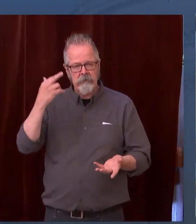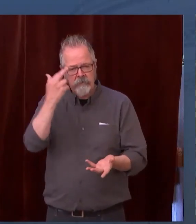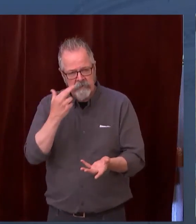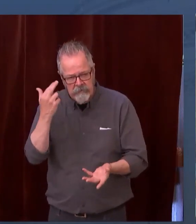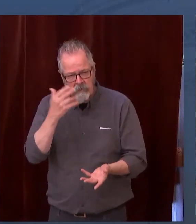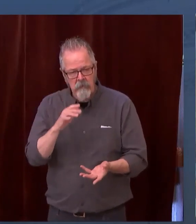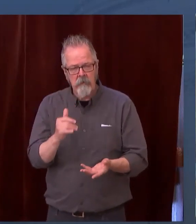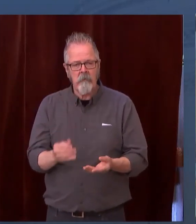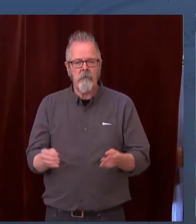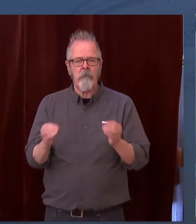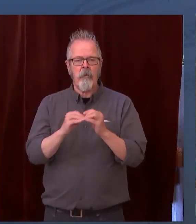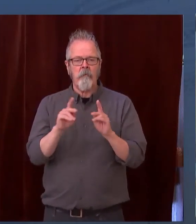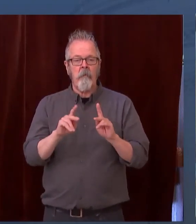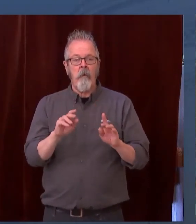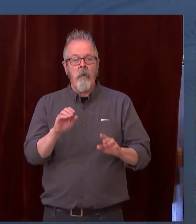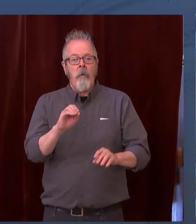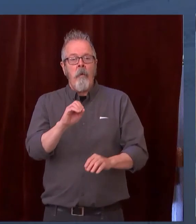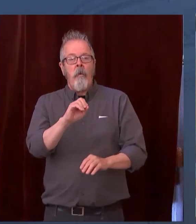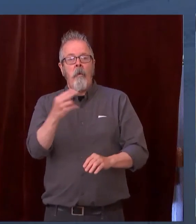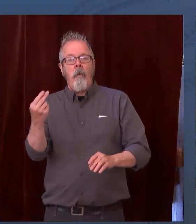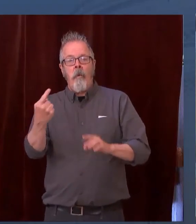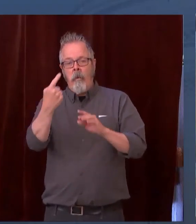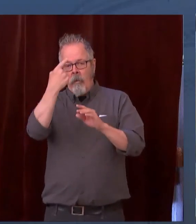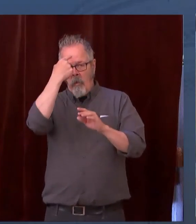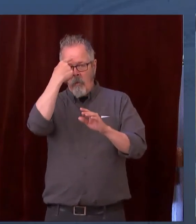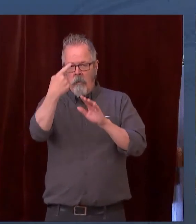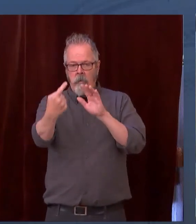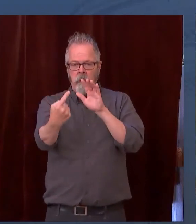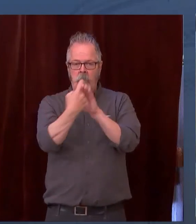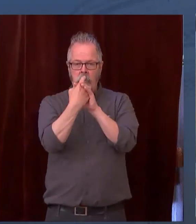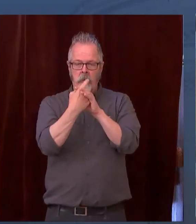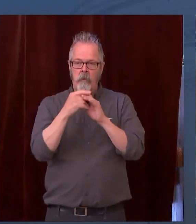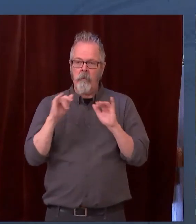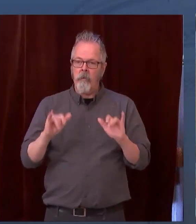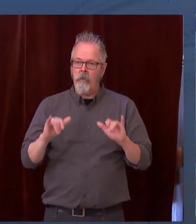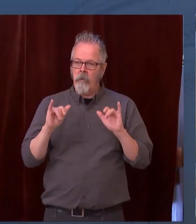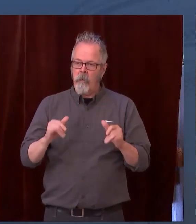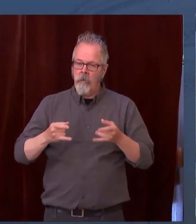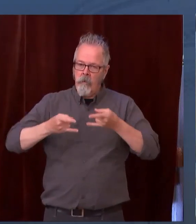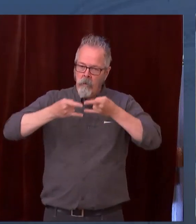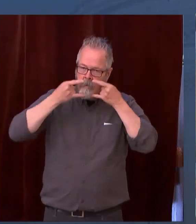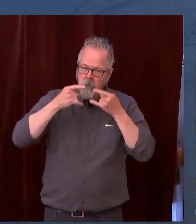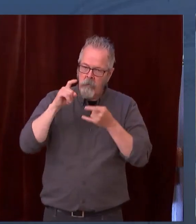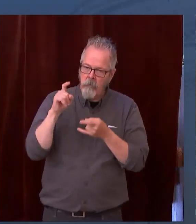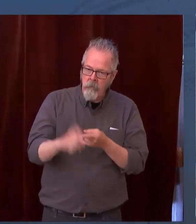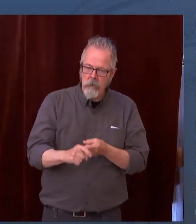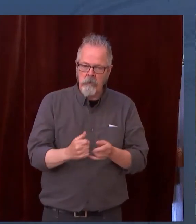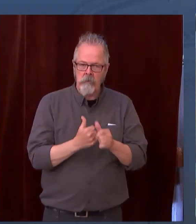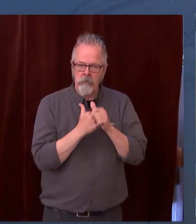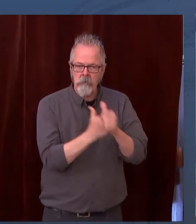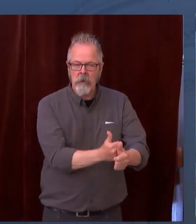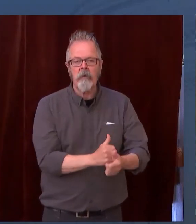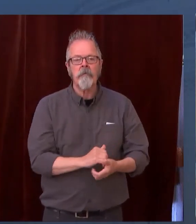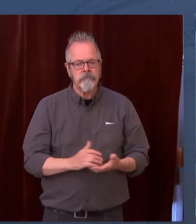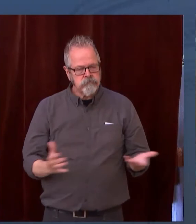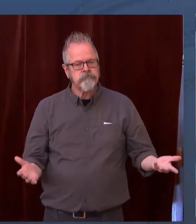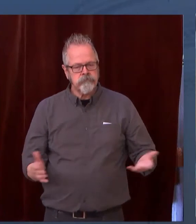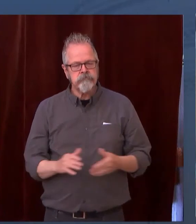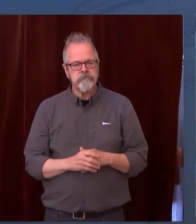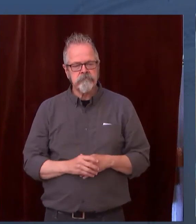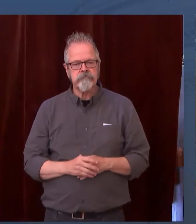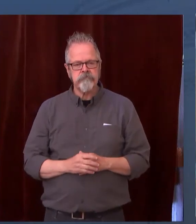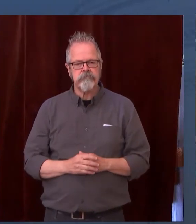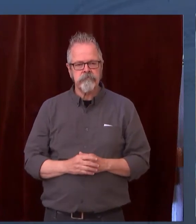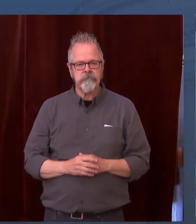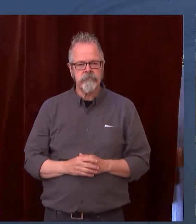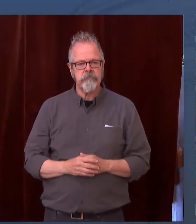response to some local health officials sharing those concerns and indicating that it would be helpful if the state could